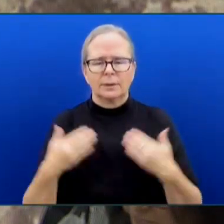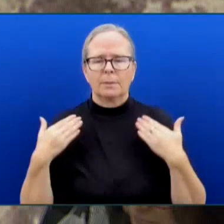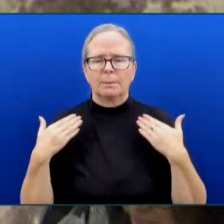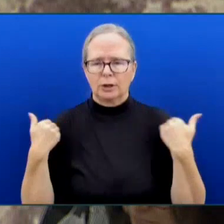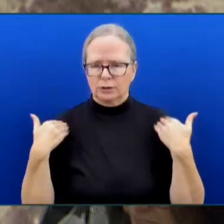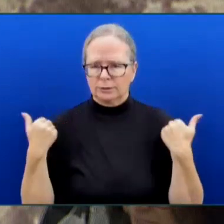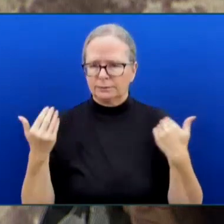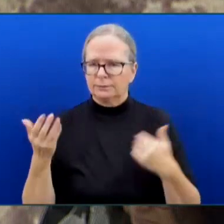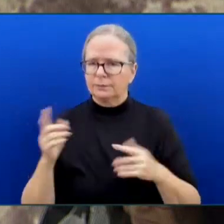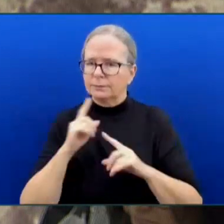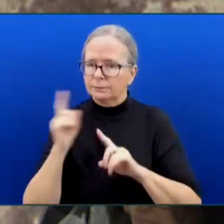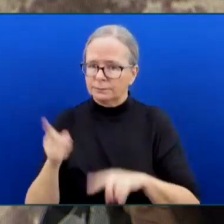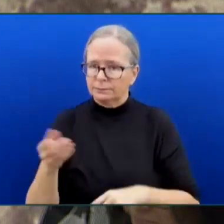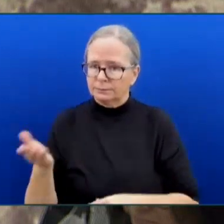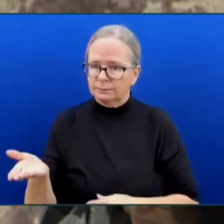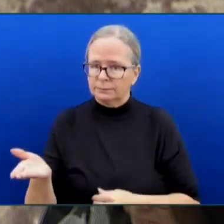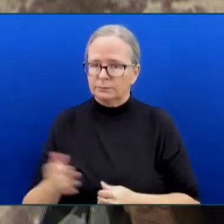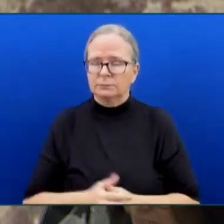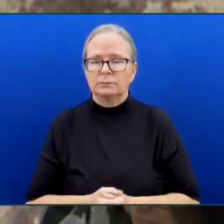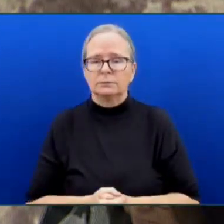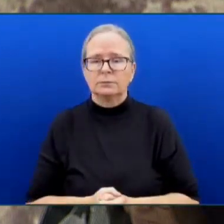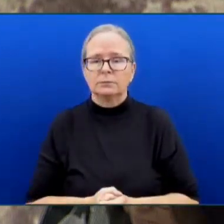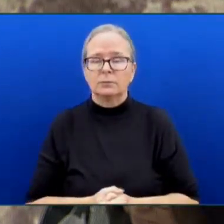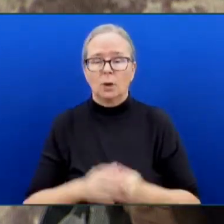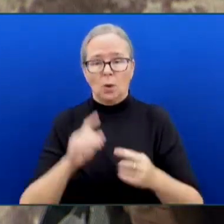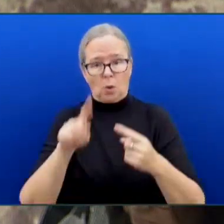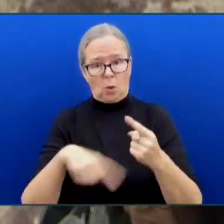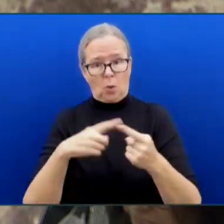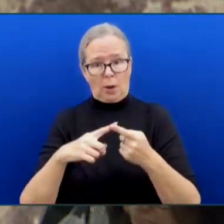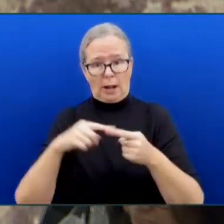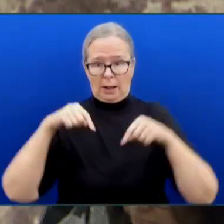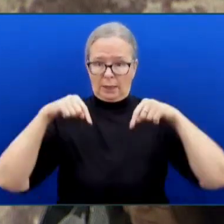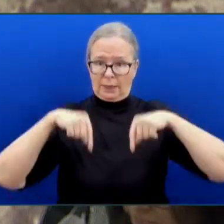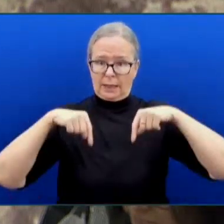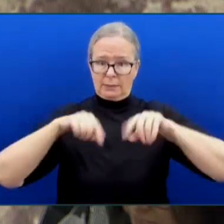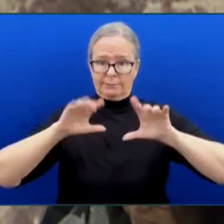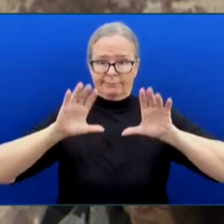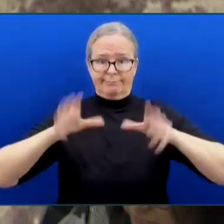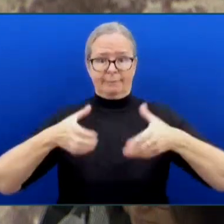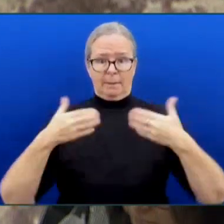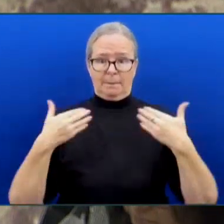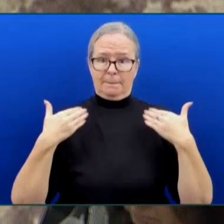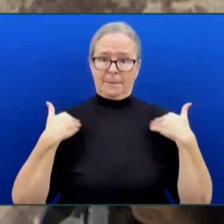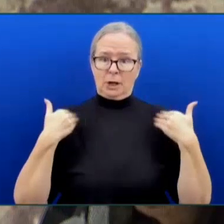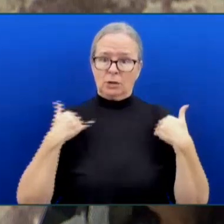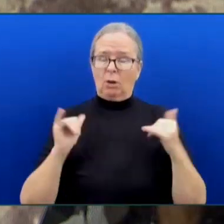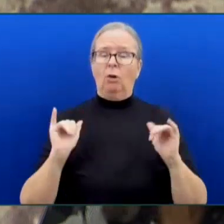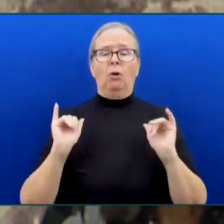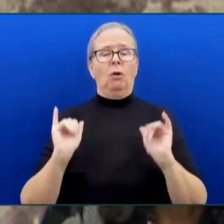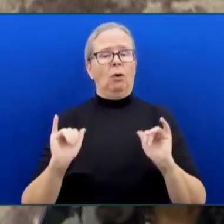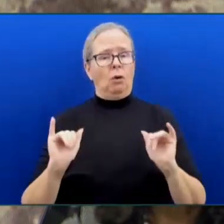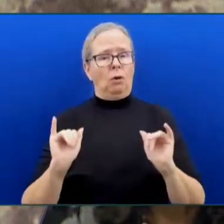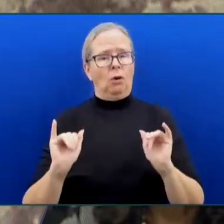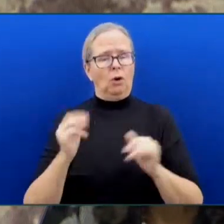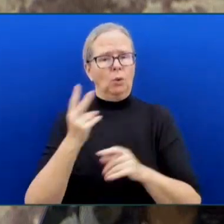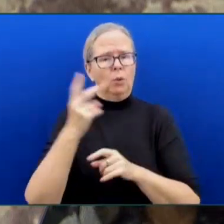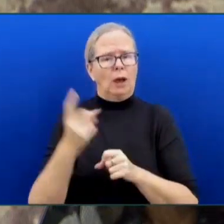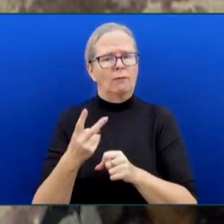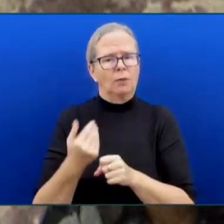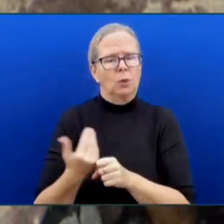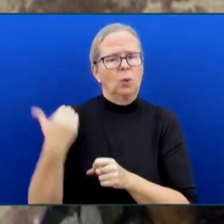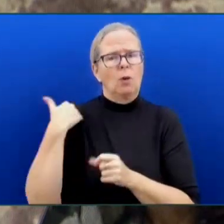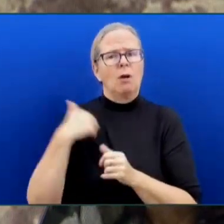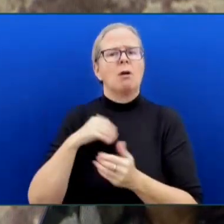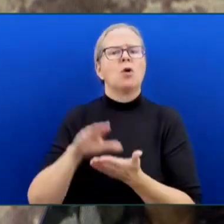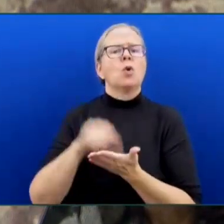ministry learned of the problems in the particular foster home 2.5 years ago, action was taken. The ministry made sure that all of